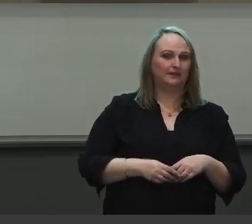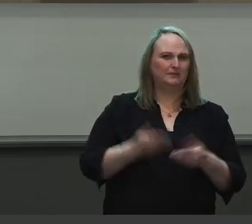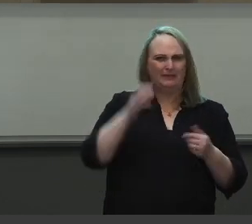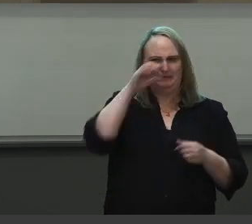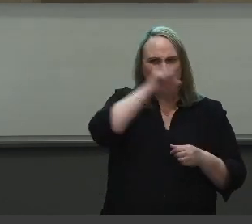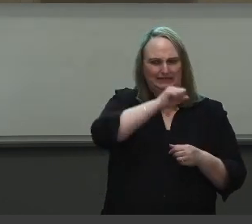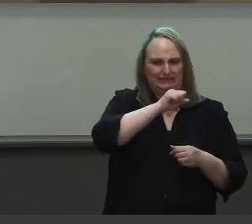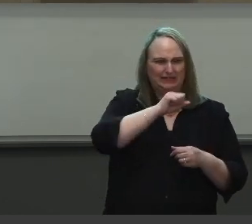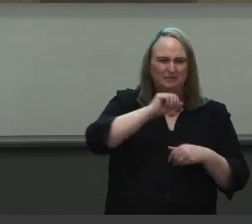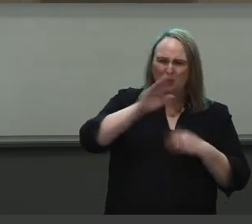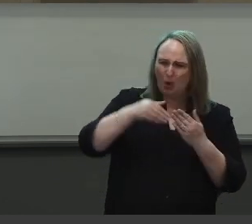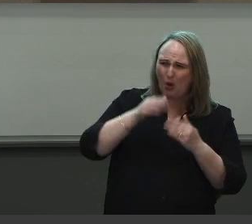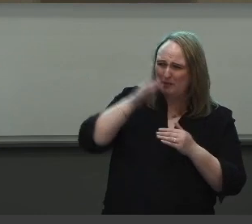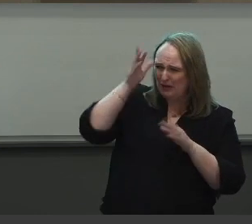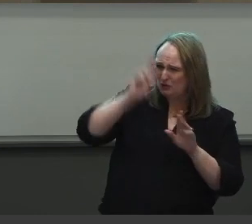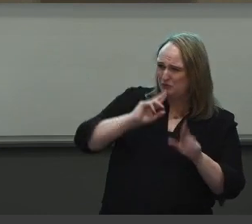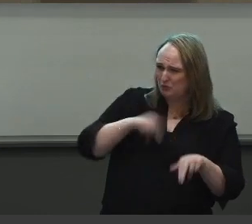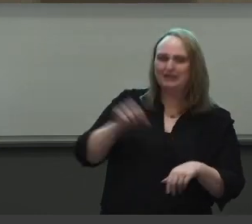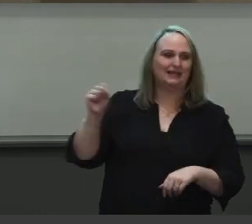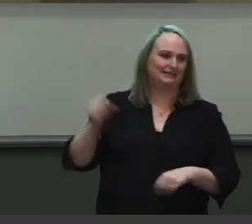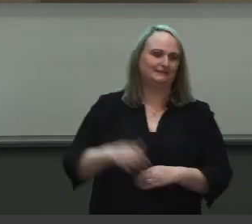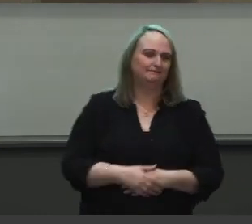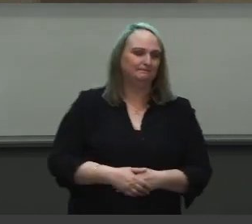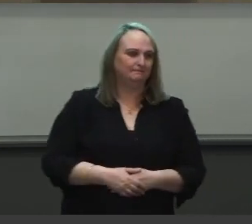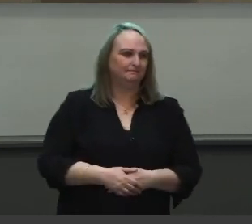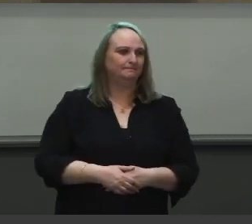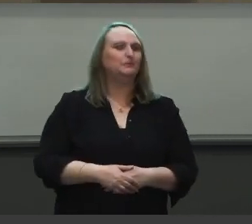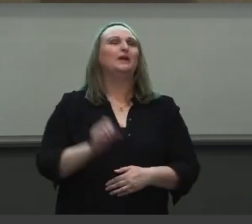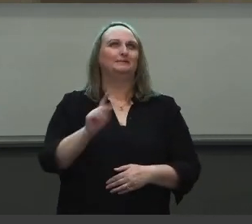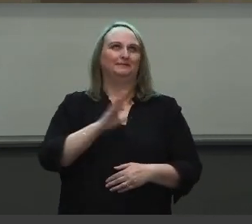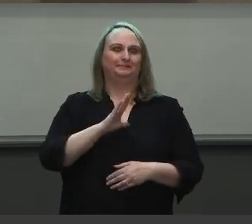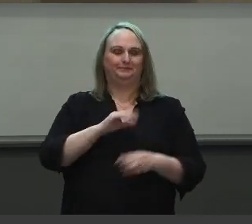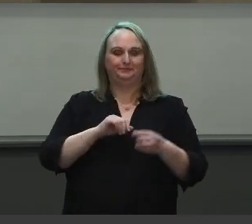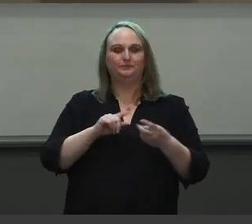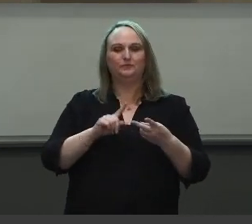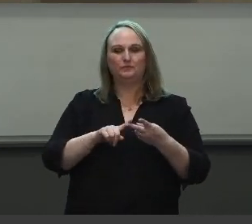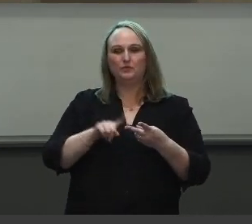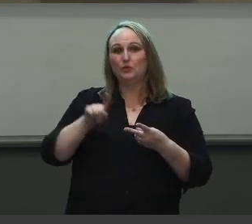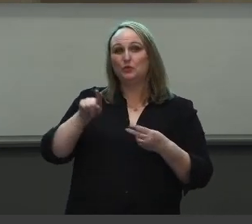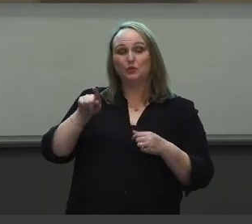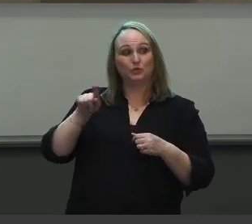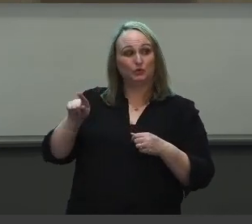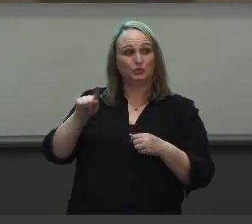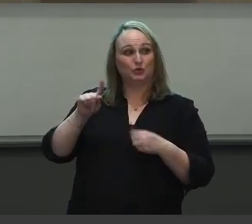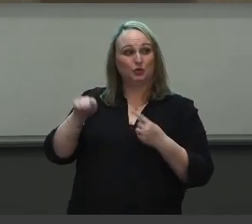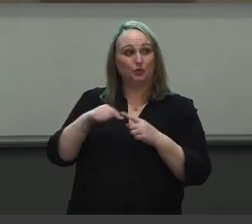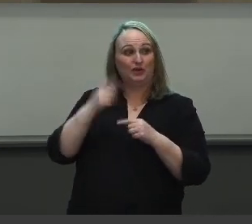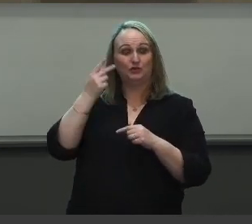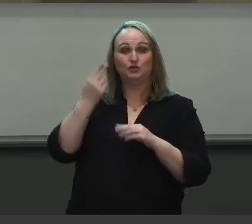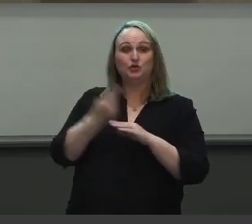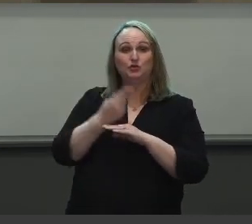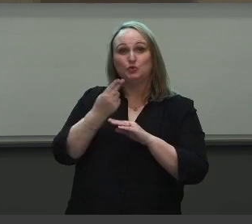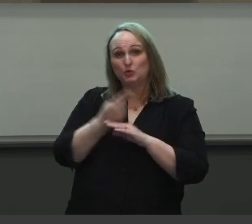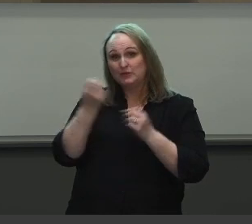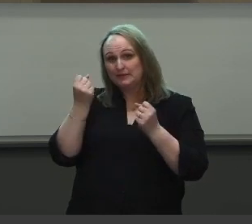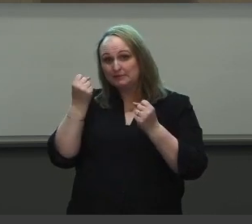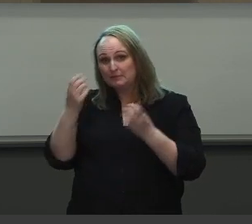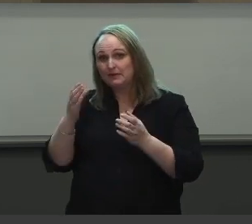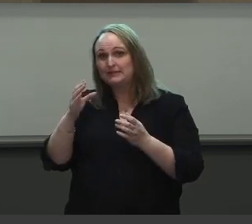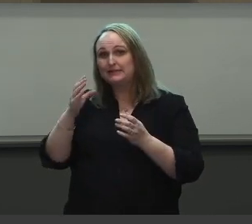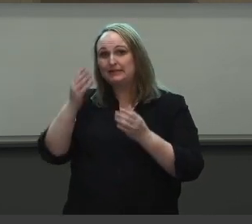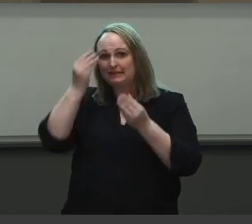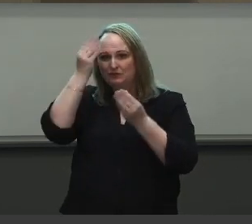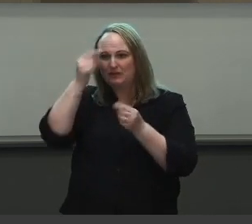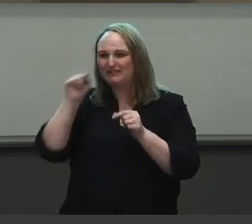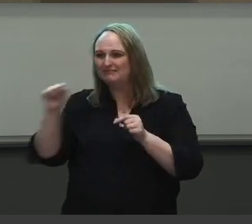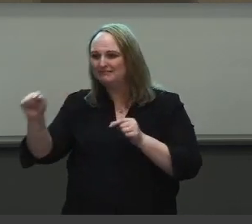Was it all parent report? Yes. Okay. So my second question is, what do you see when you actually use multi-informants, and is there convergence